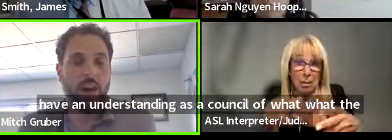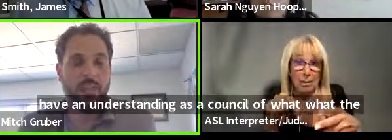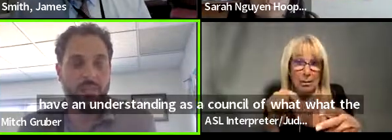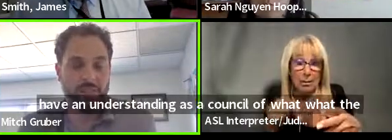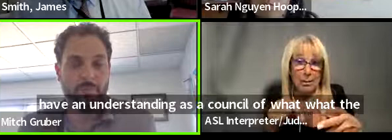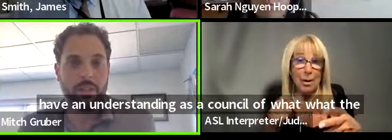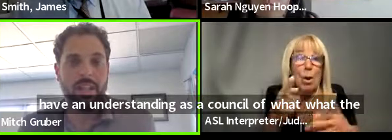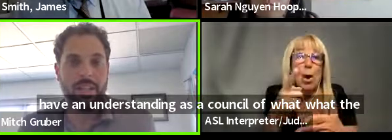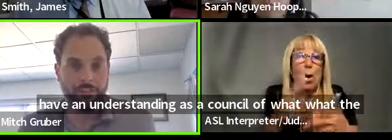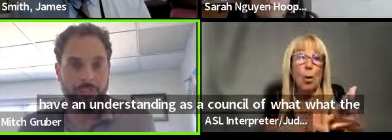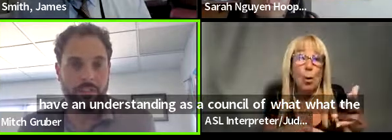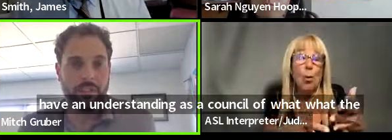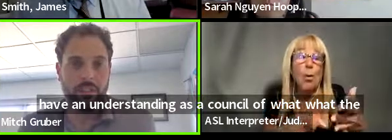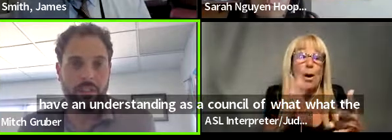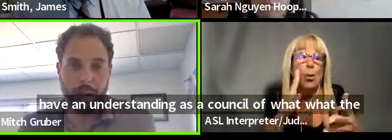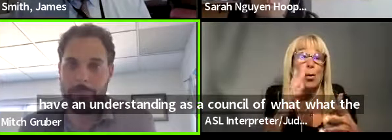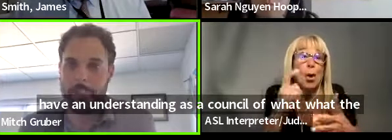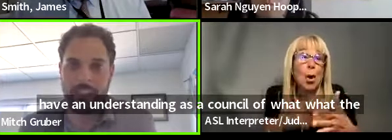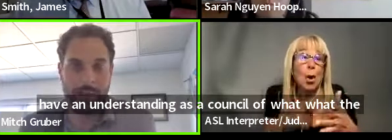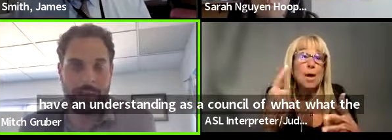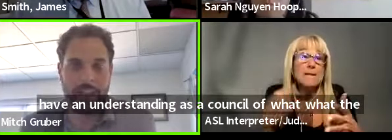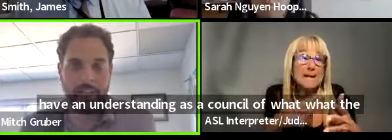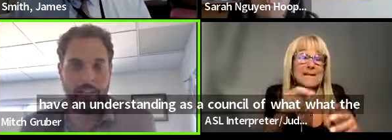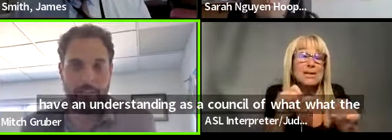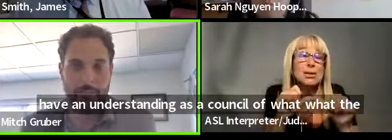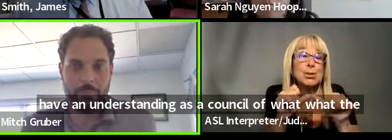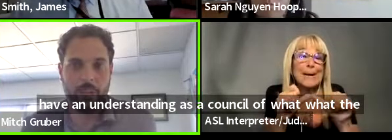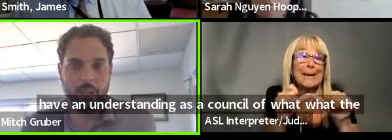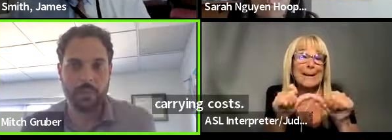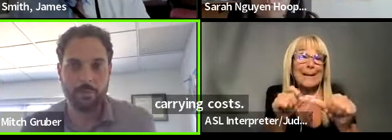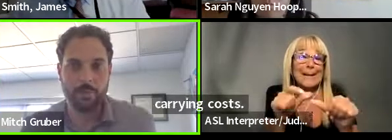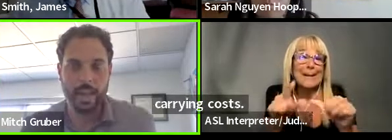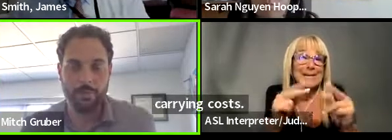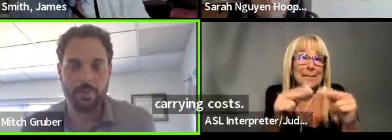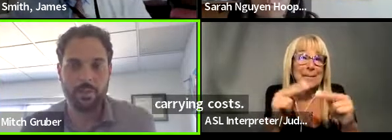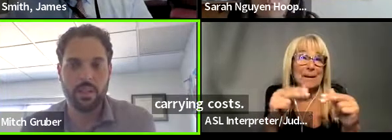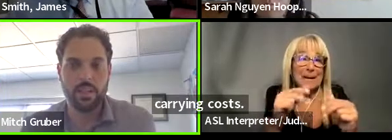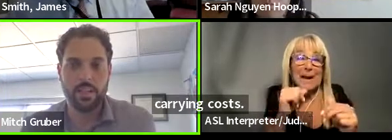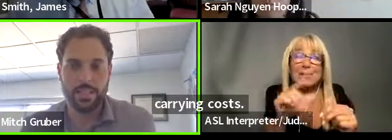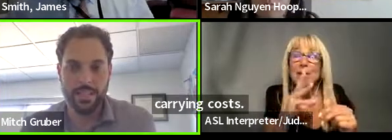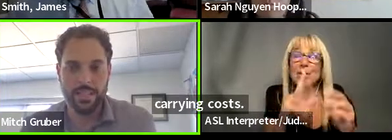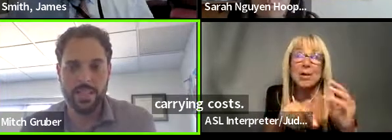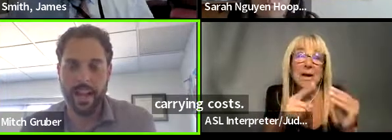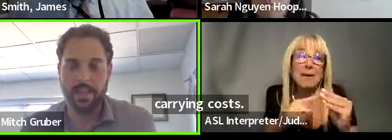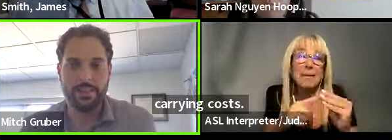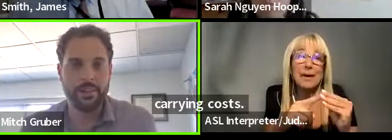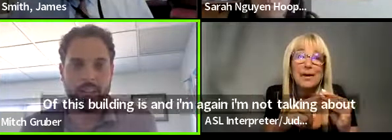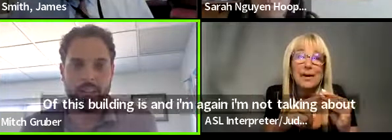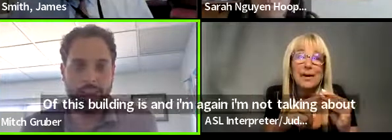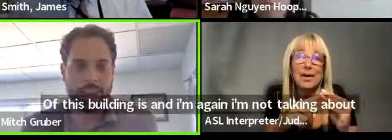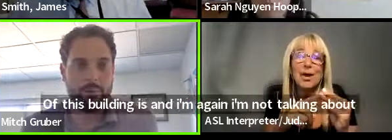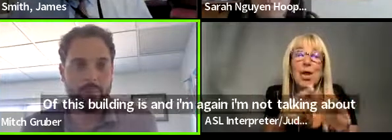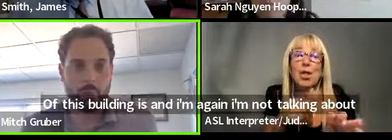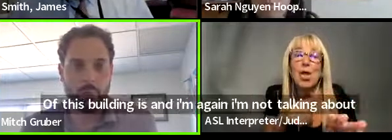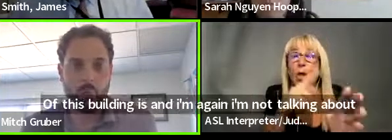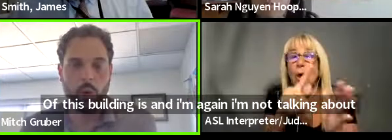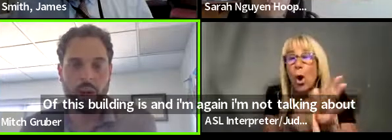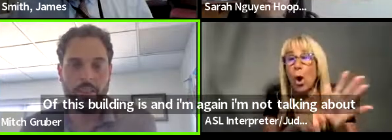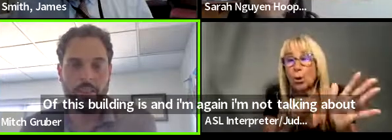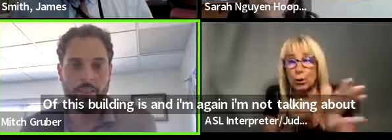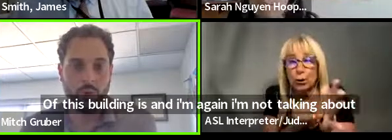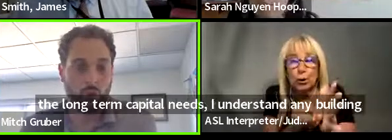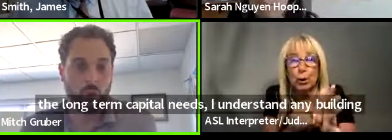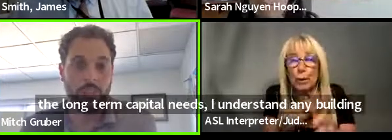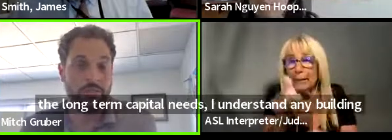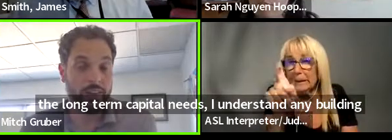carrying cost of this building is. And I'm not talking about the long-term capital needs. I understand any building that we